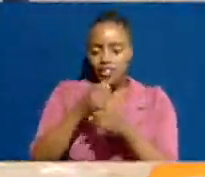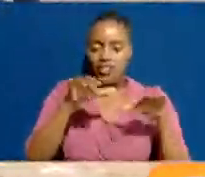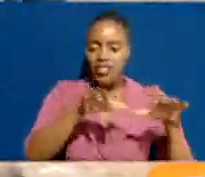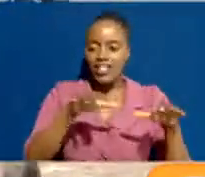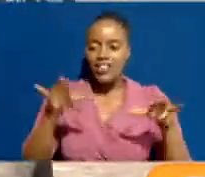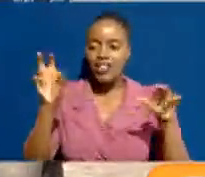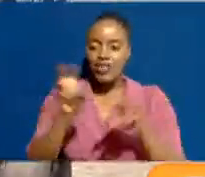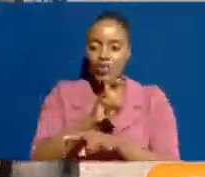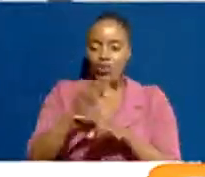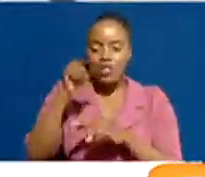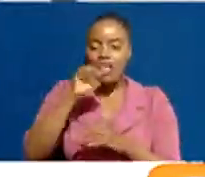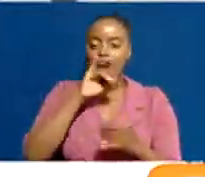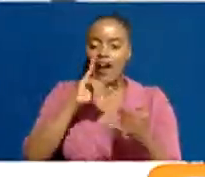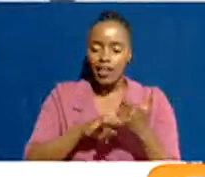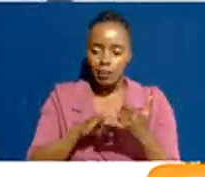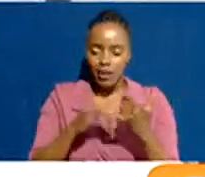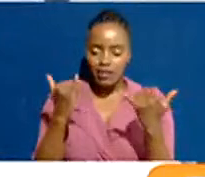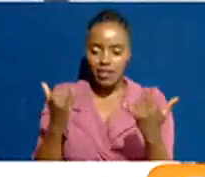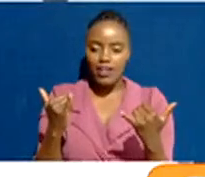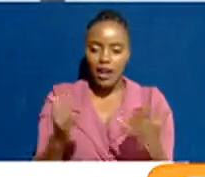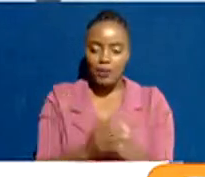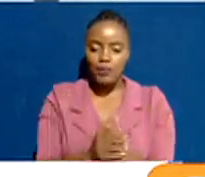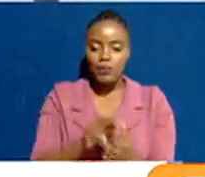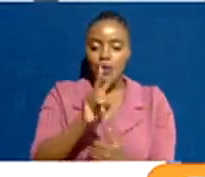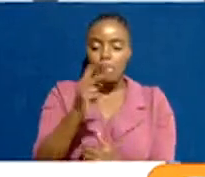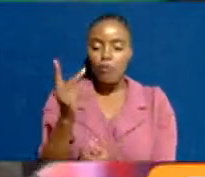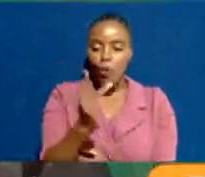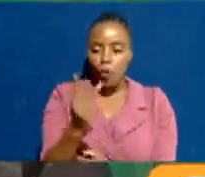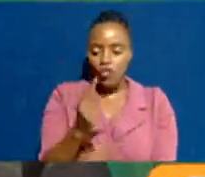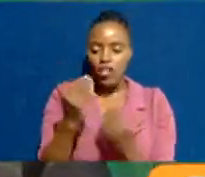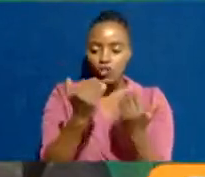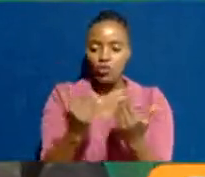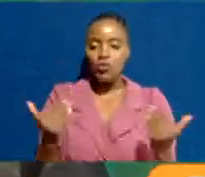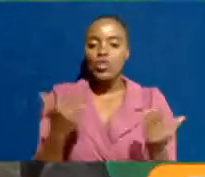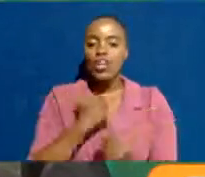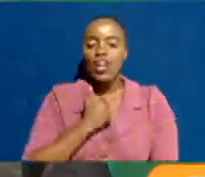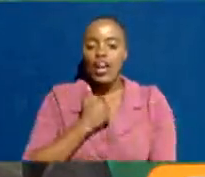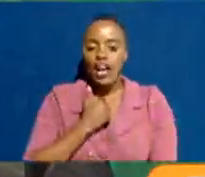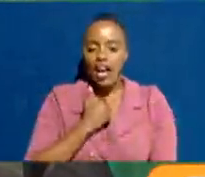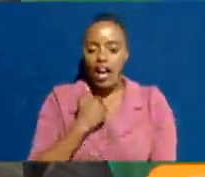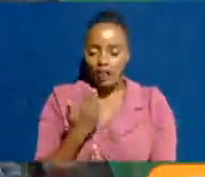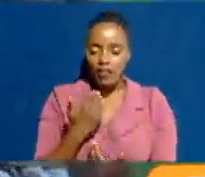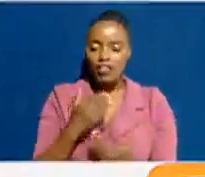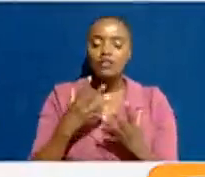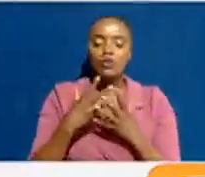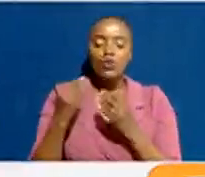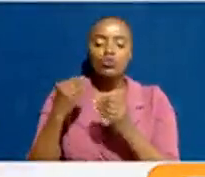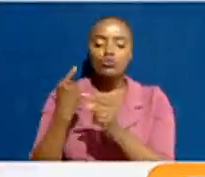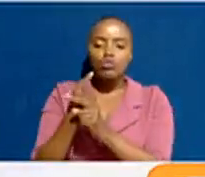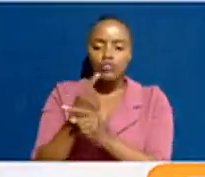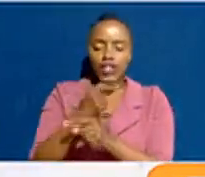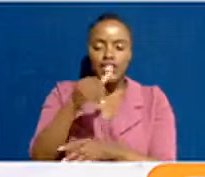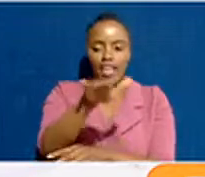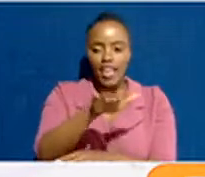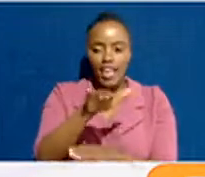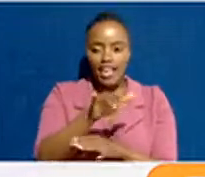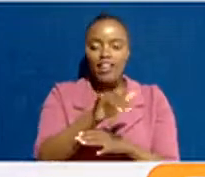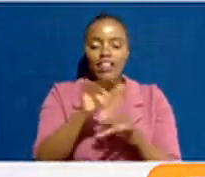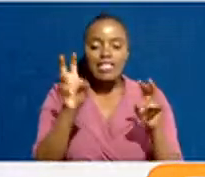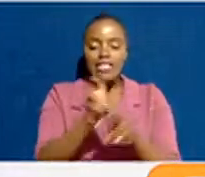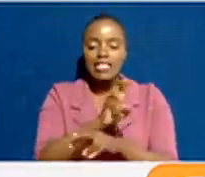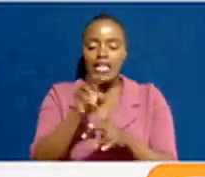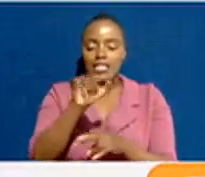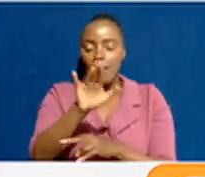to locate their husbands. The two friends and their children have gone to almost all corners of the country in search of